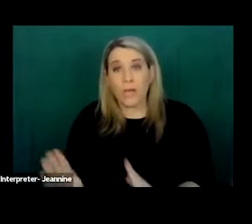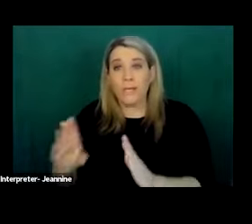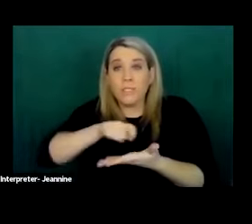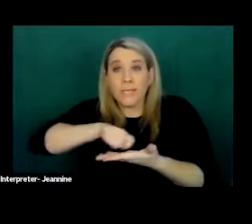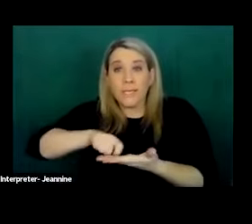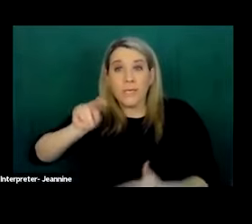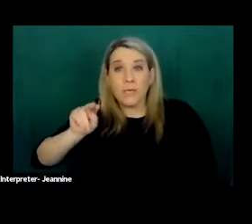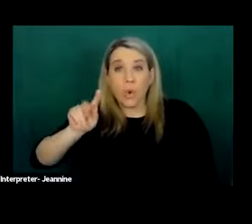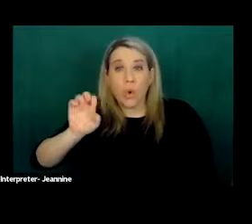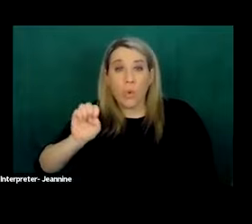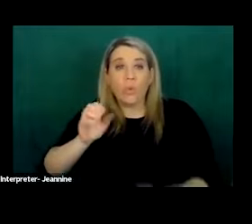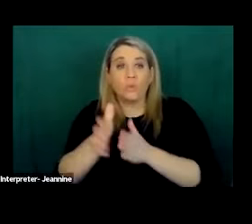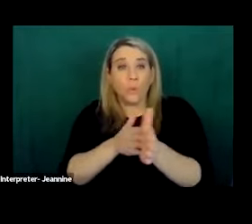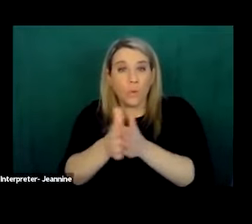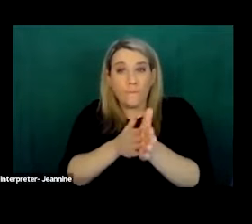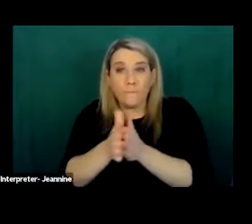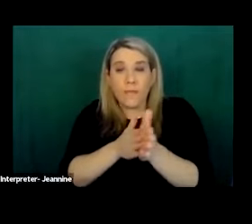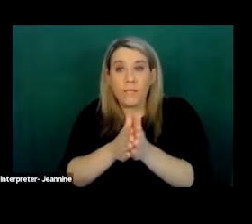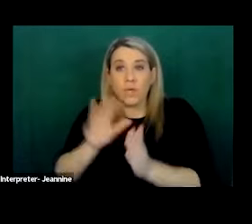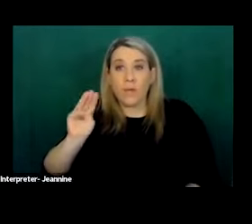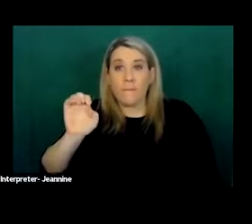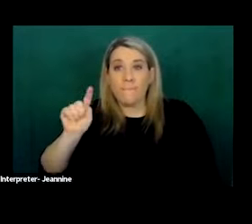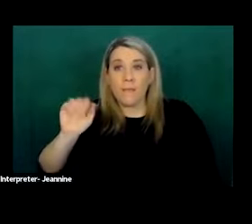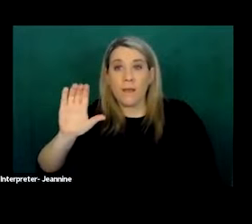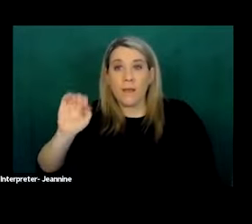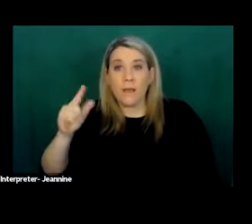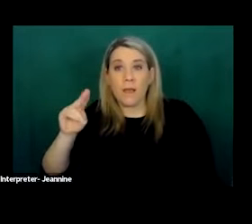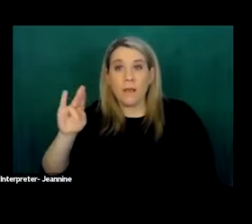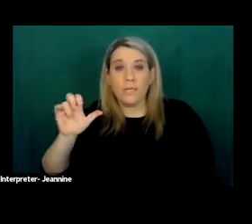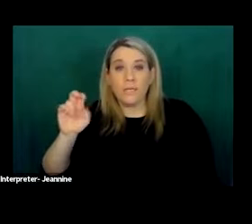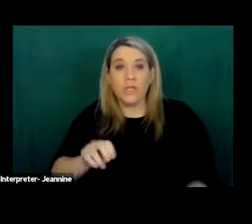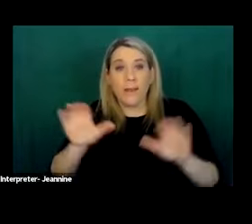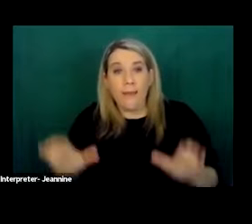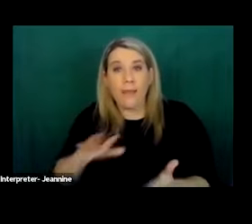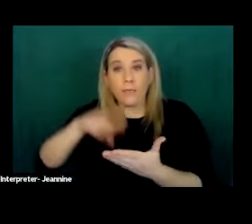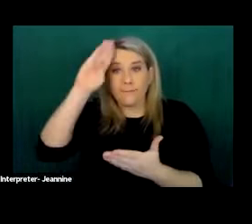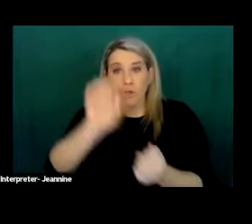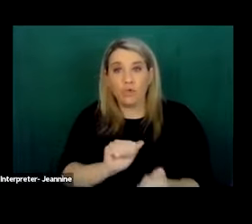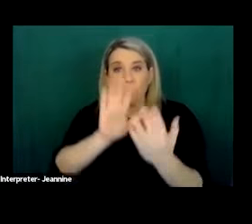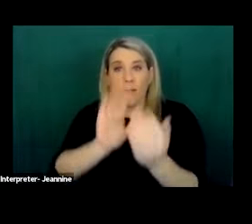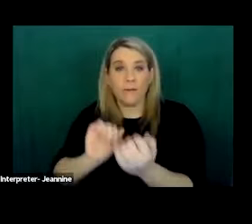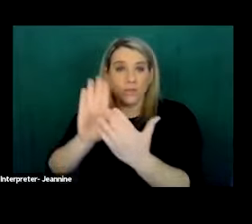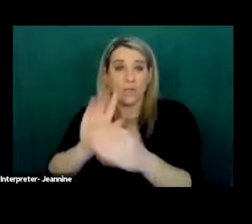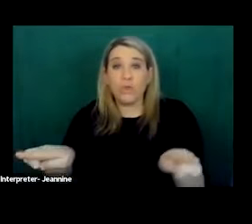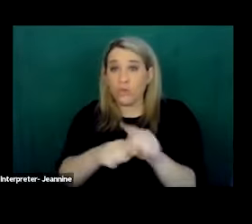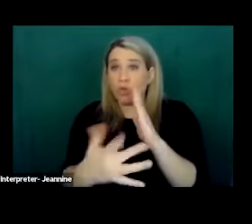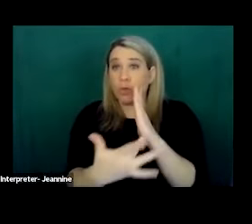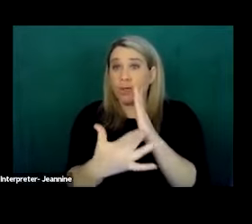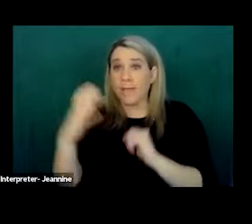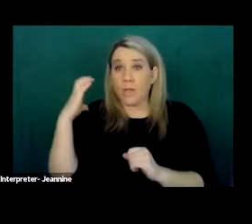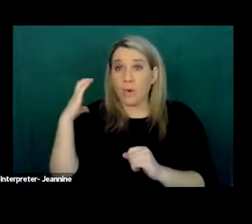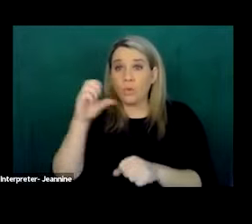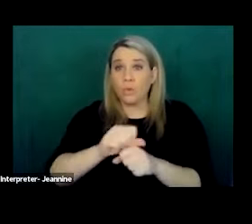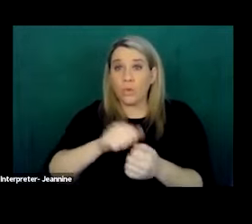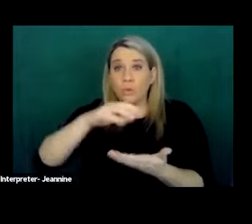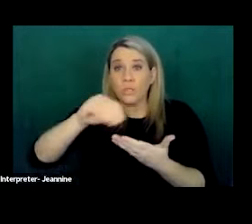note-taking, motivation, metacognition, active learning strategies. And we also have a tech coach who can work with students